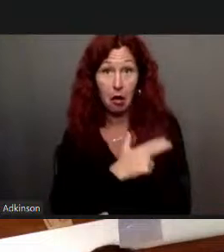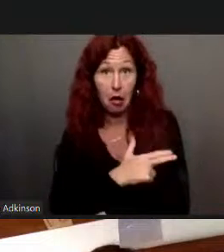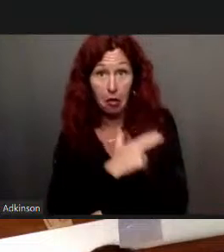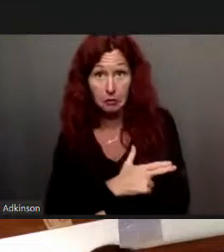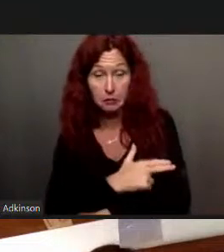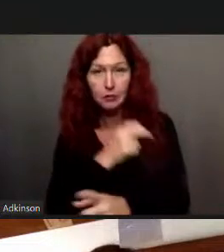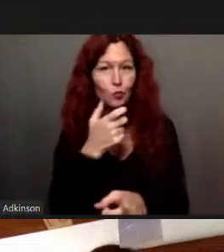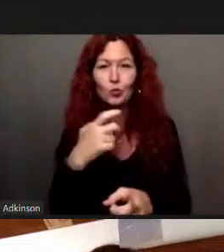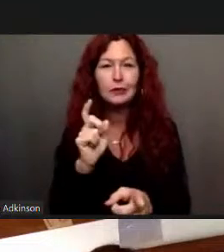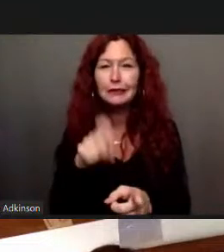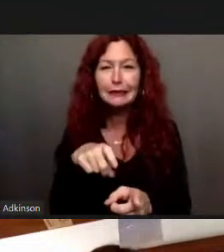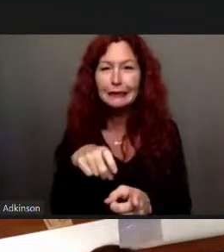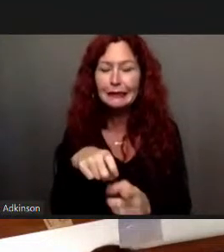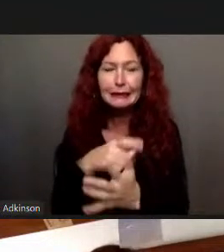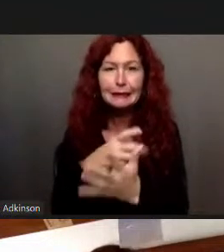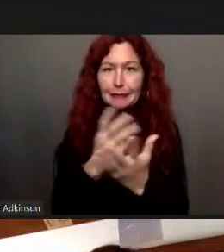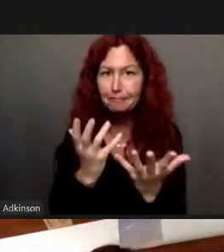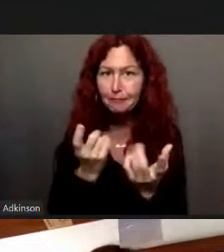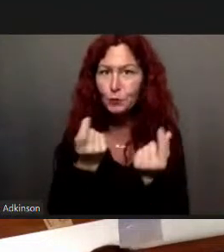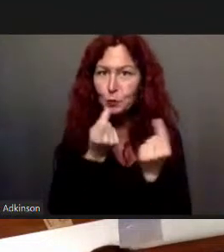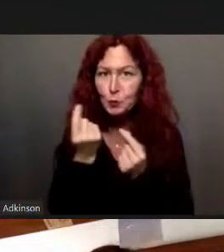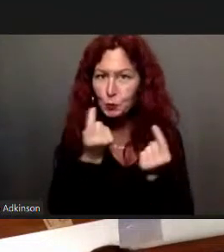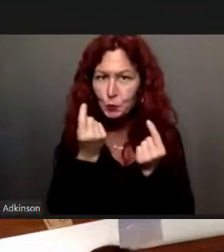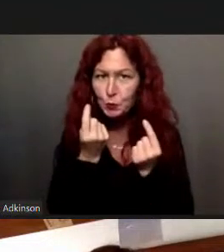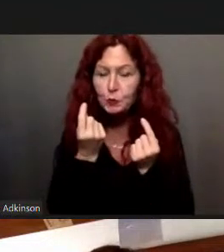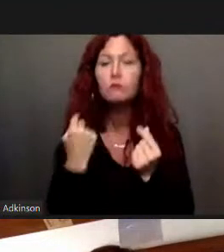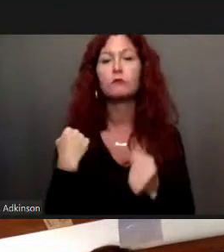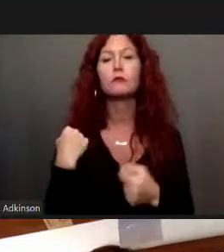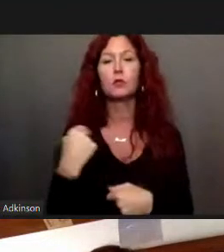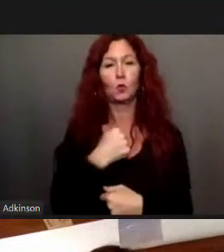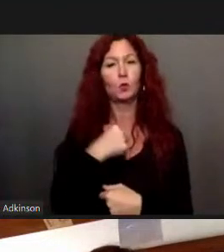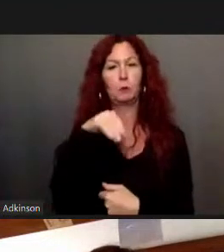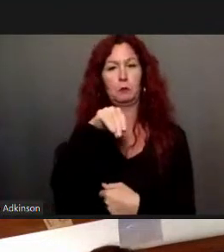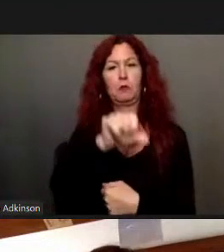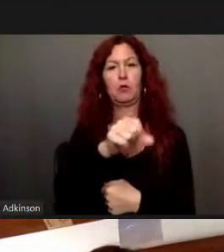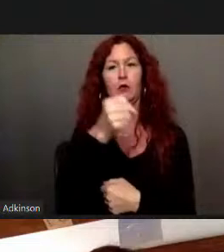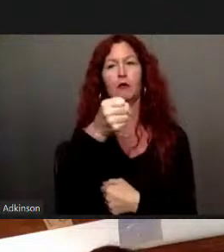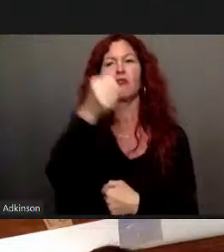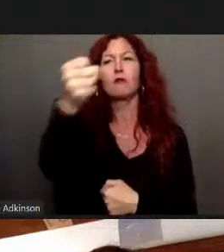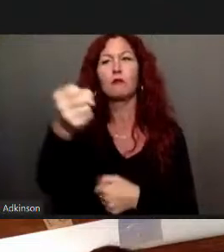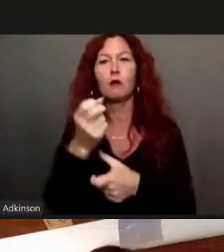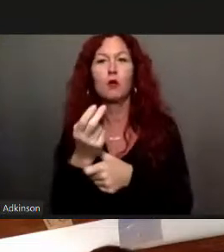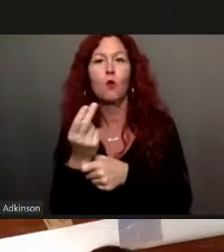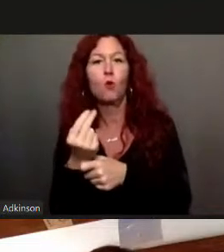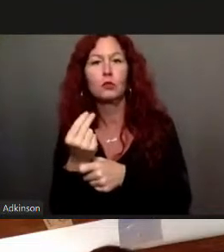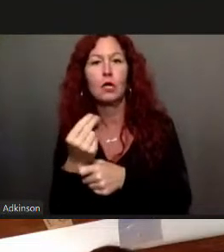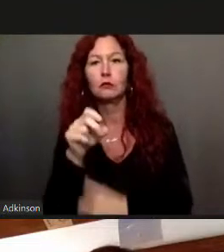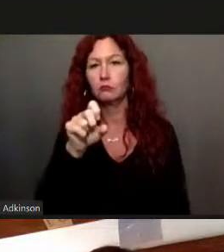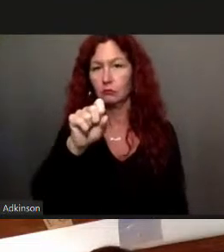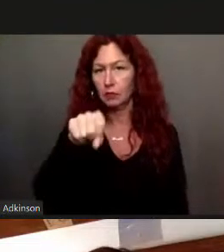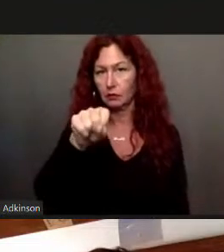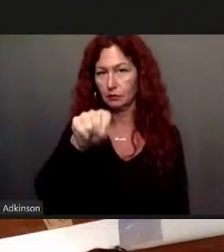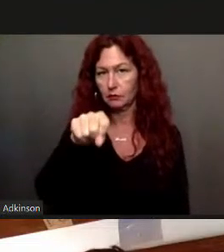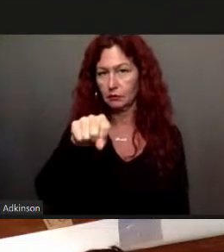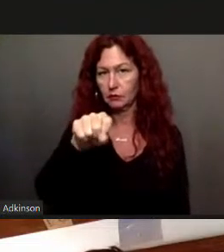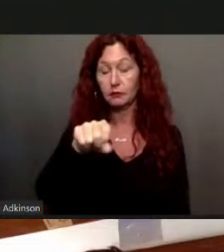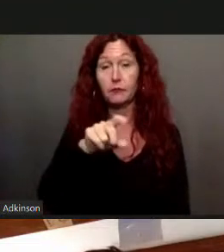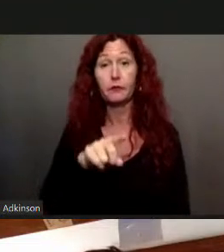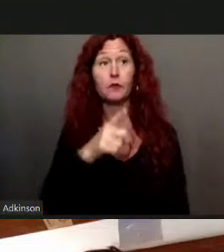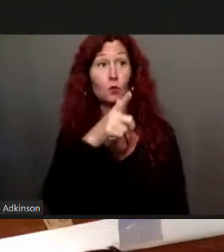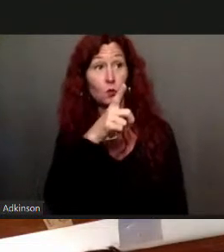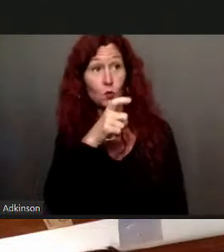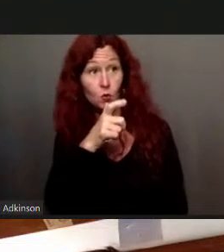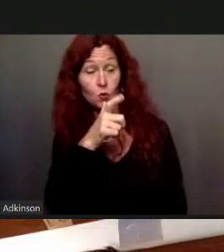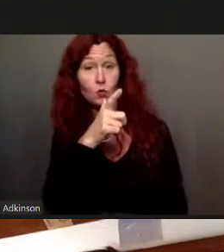the hospitals will be referring those folks to the Department of Health, who will then have a screening process. And then those folks that are eligible